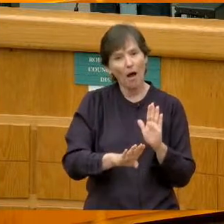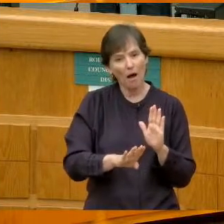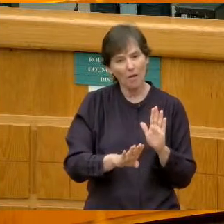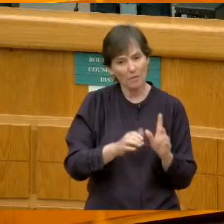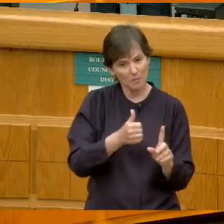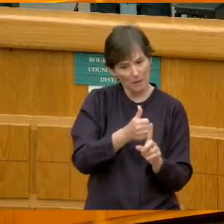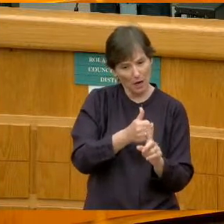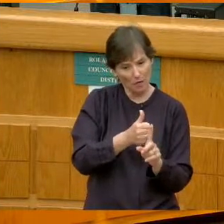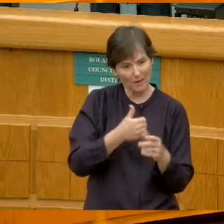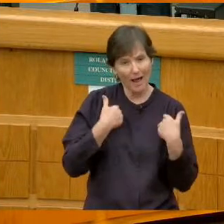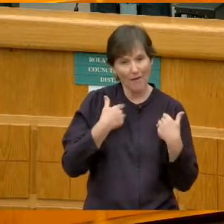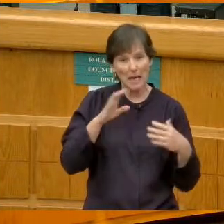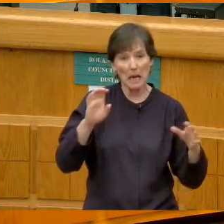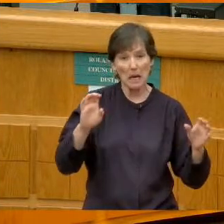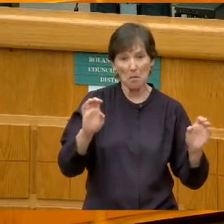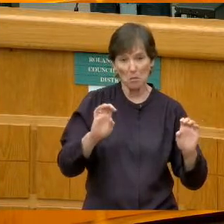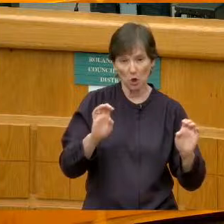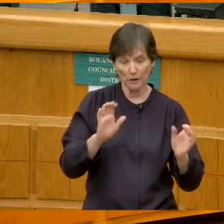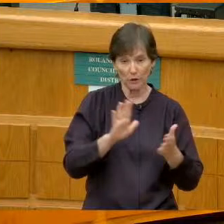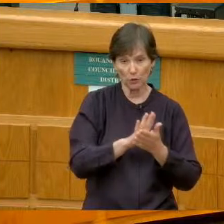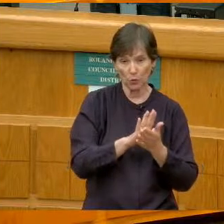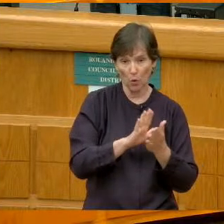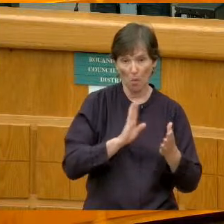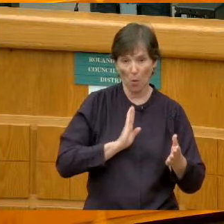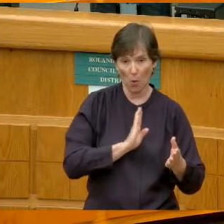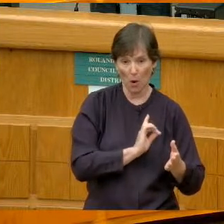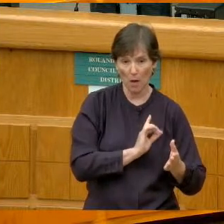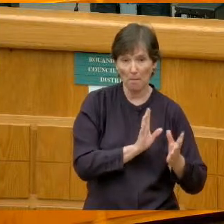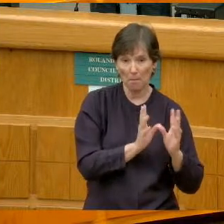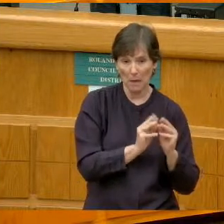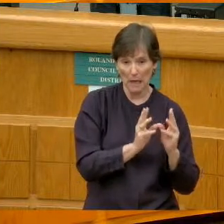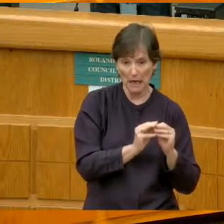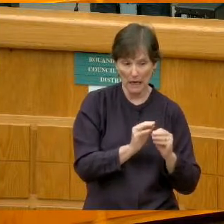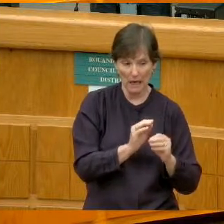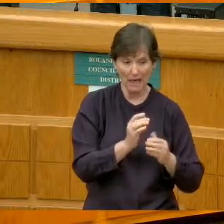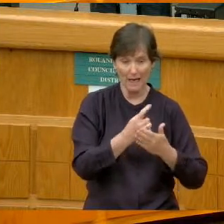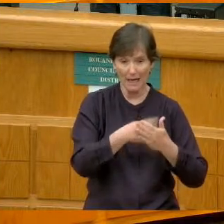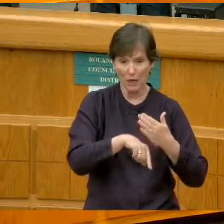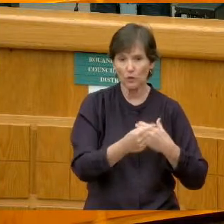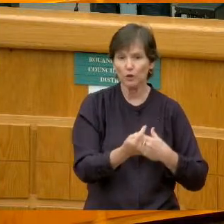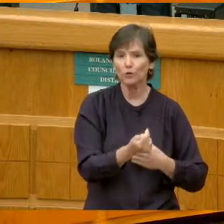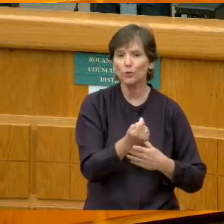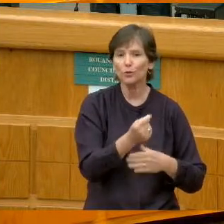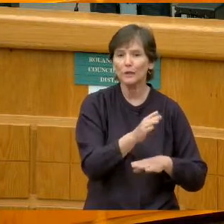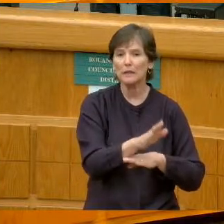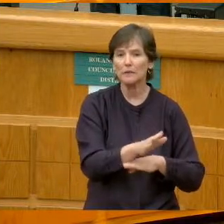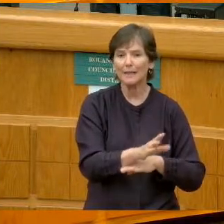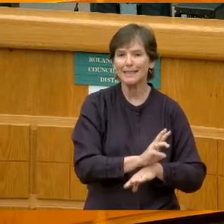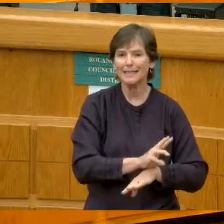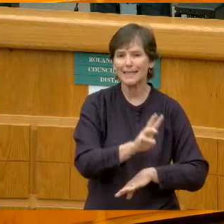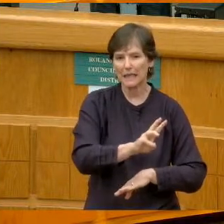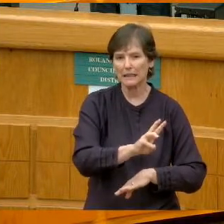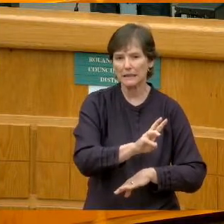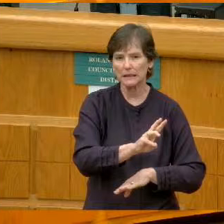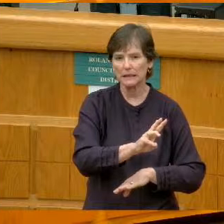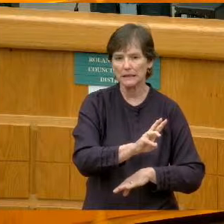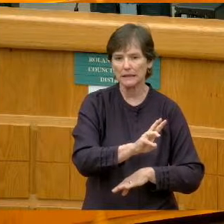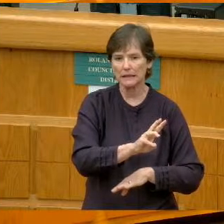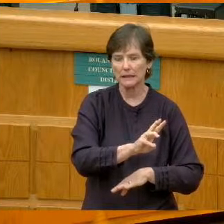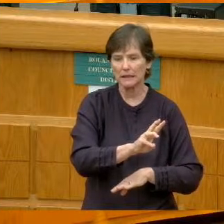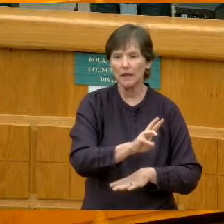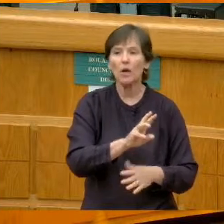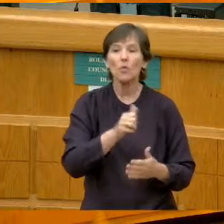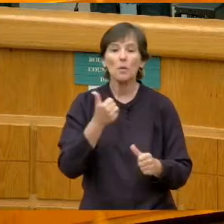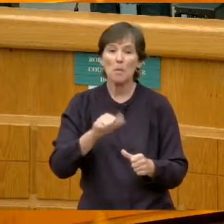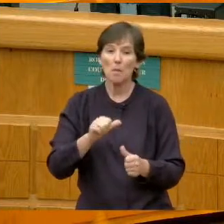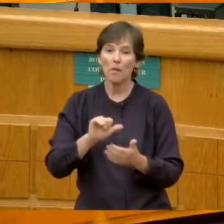school board meeting for next Tuesday at 6 p.m. Dr. Ramachandruni's order applies to all 12 school